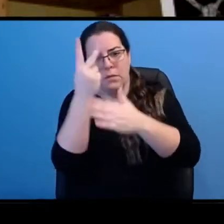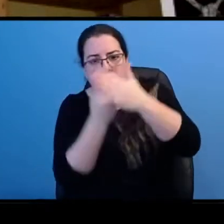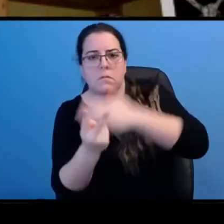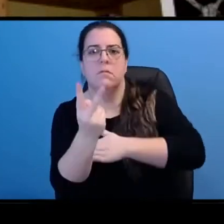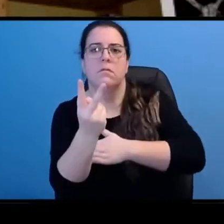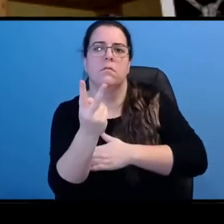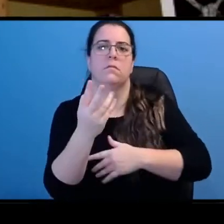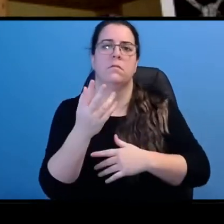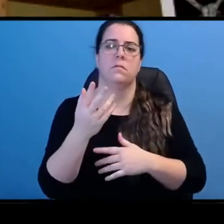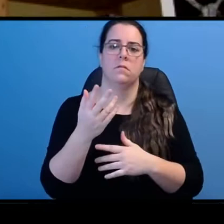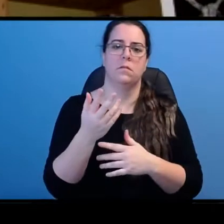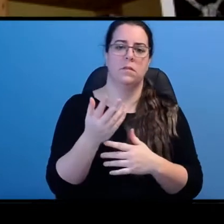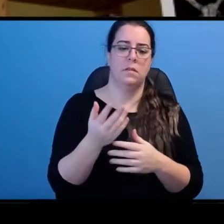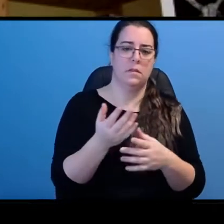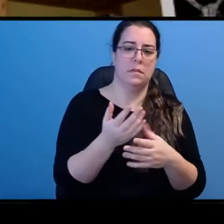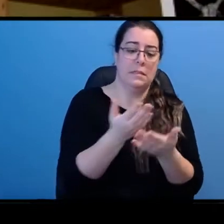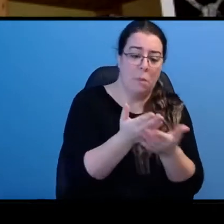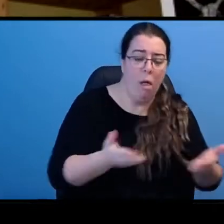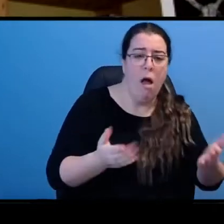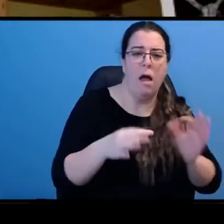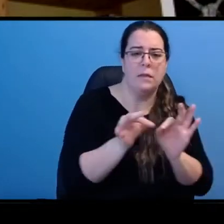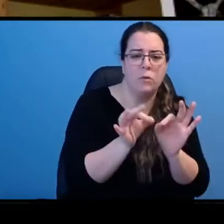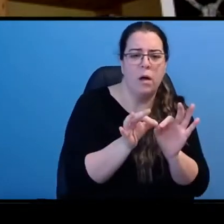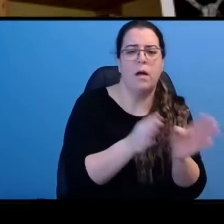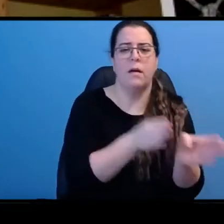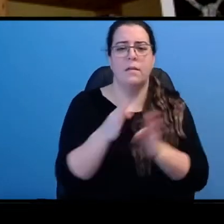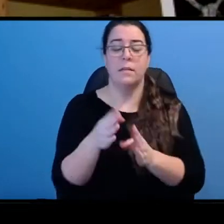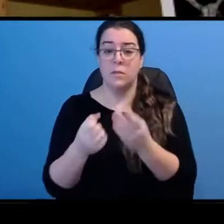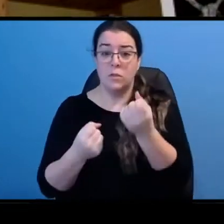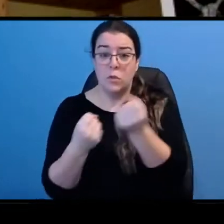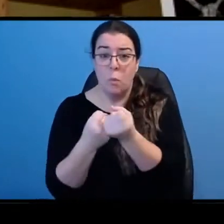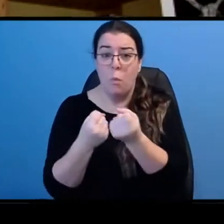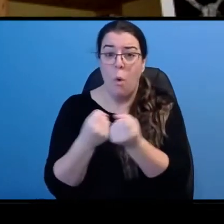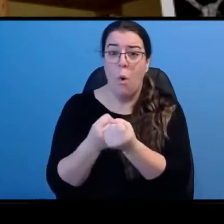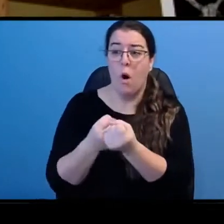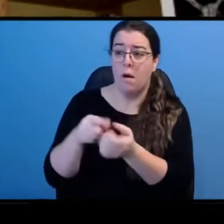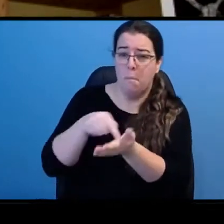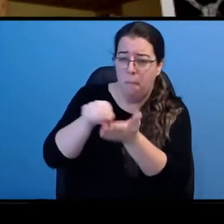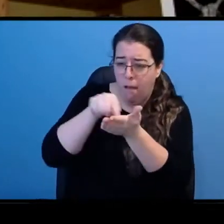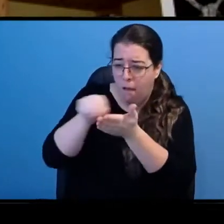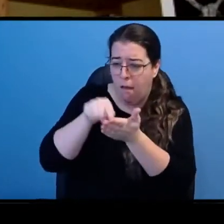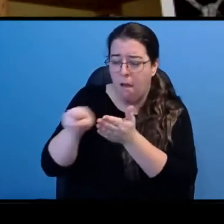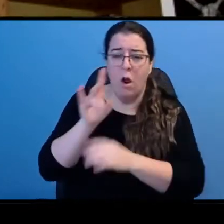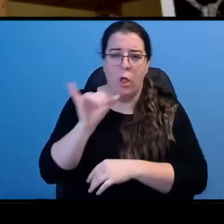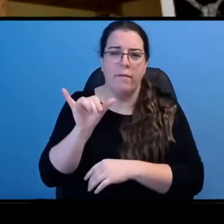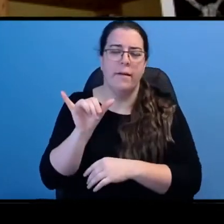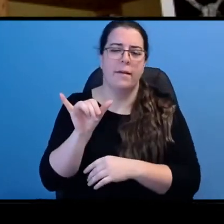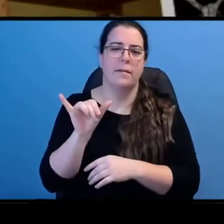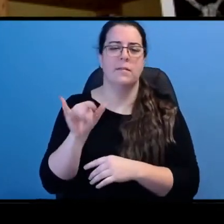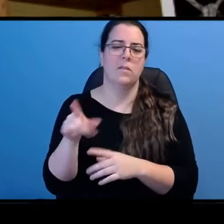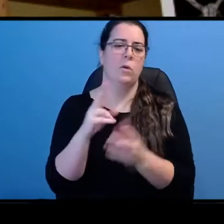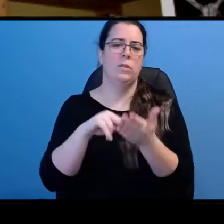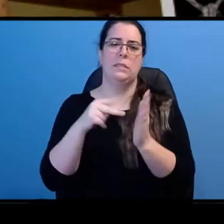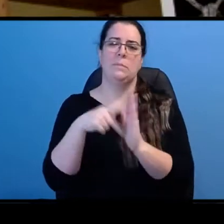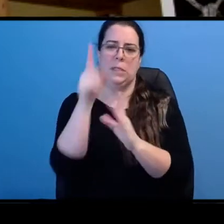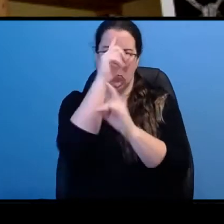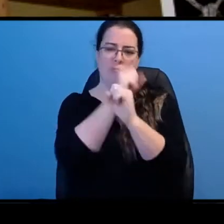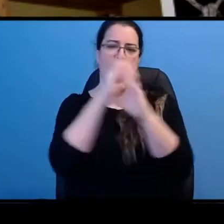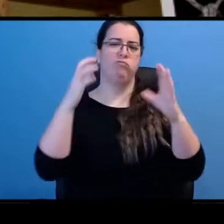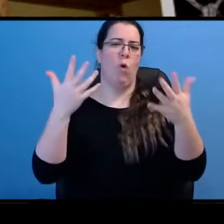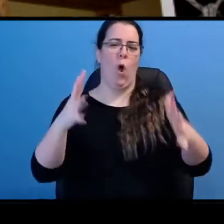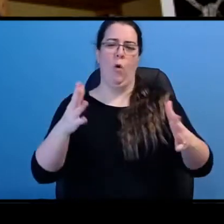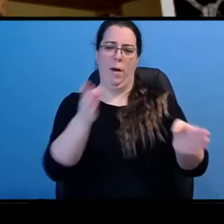what your cost of support people are going to be, and it just shows that you have a really solid knowledge of what you're trying to